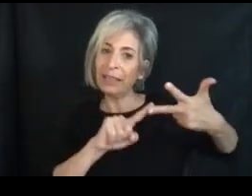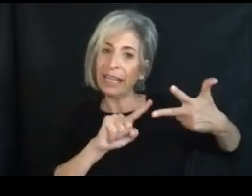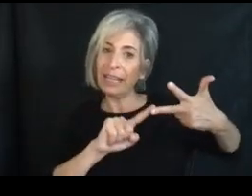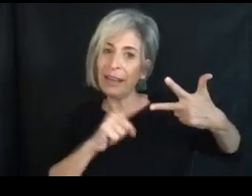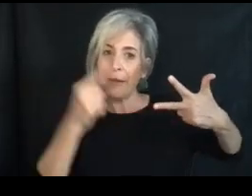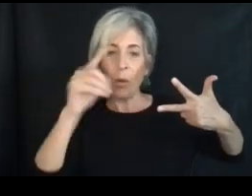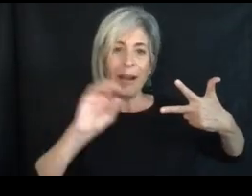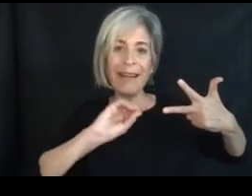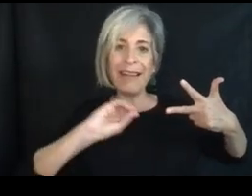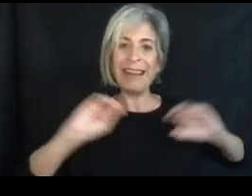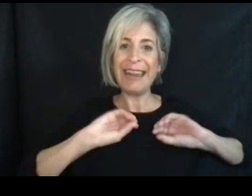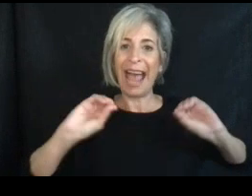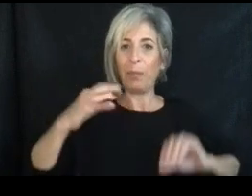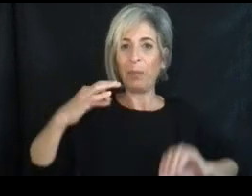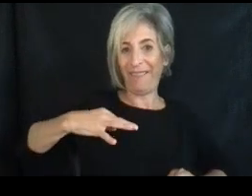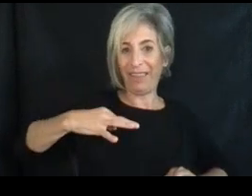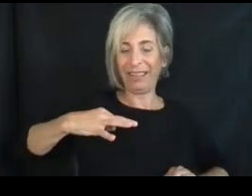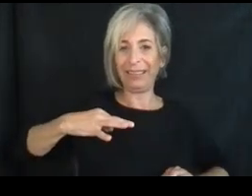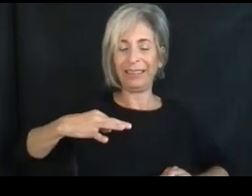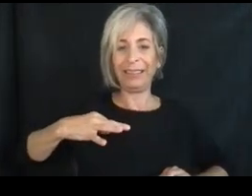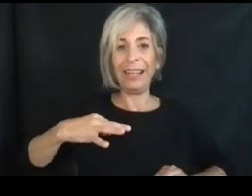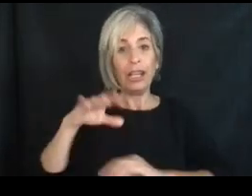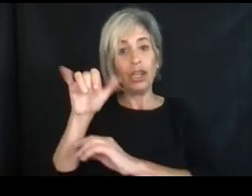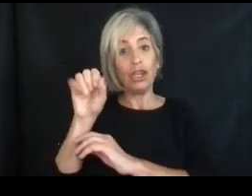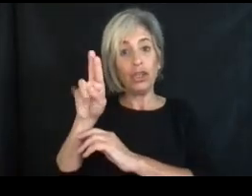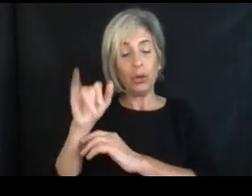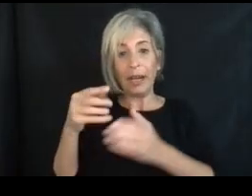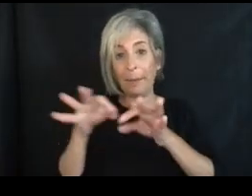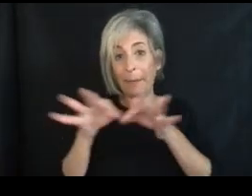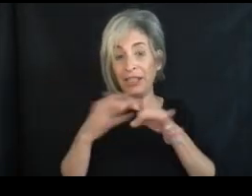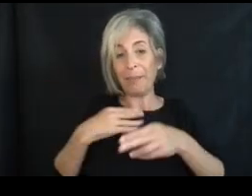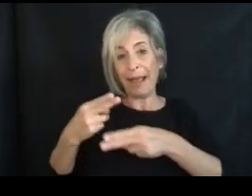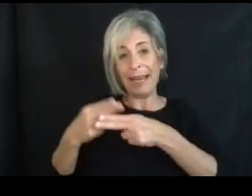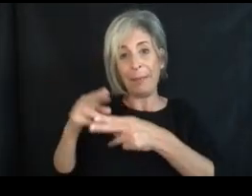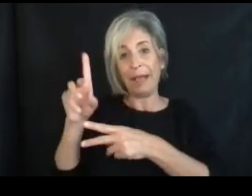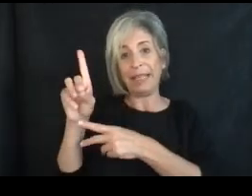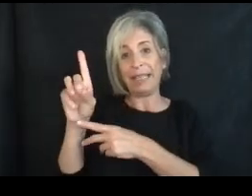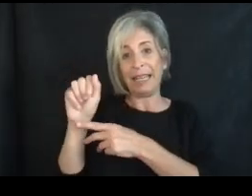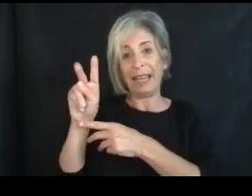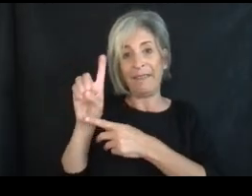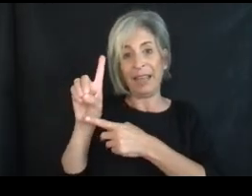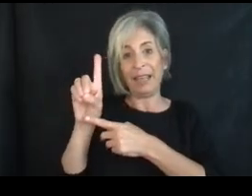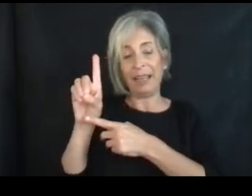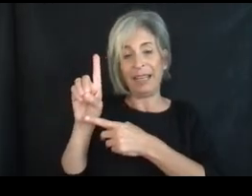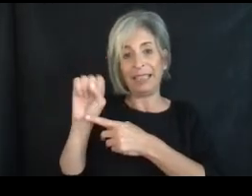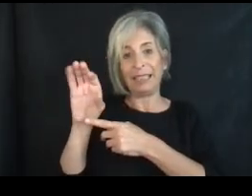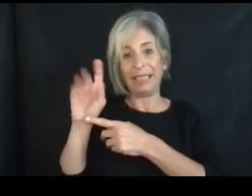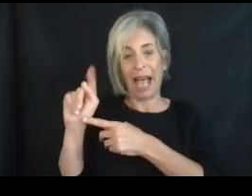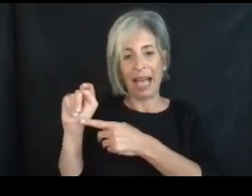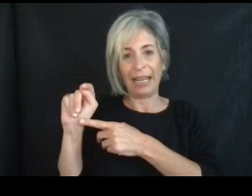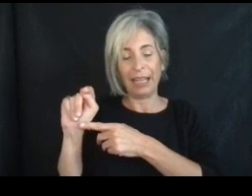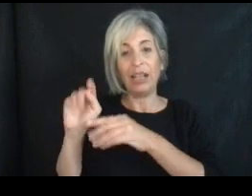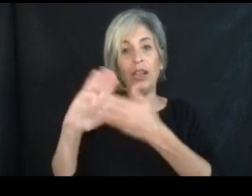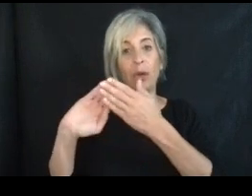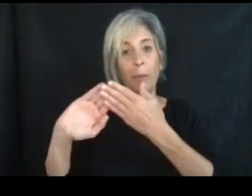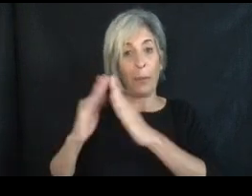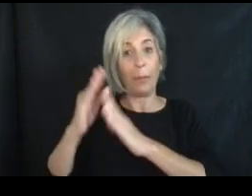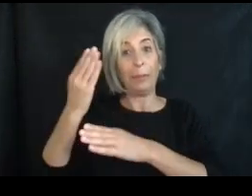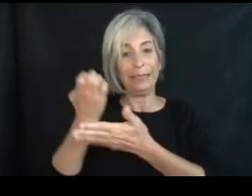our nonprofits. As Yuri mentioned, my name is David Scott. I'm with the City of Boynton Beach. I'm the Director of Economic Development and